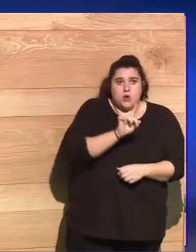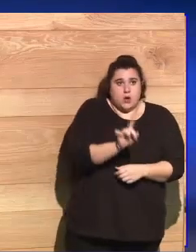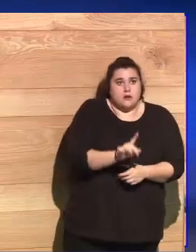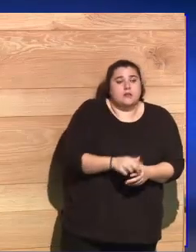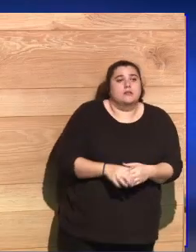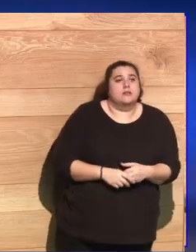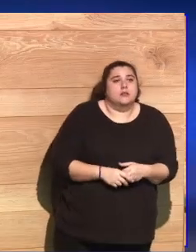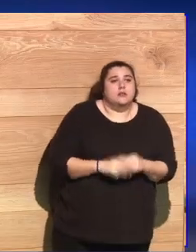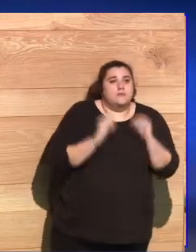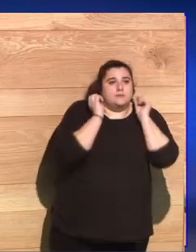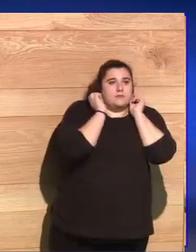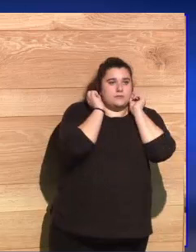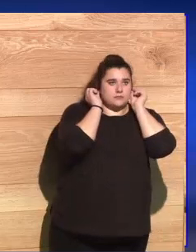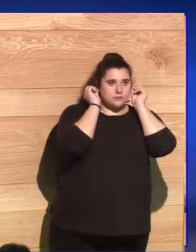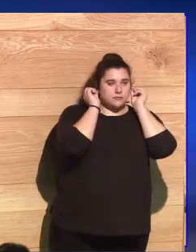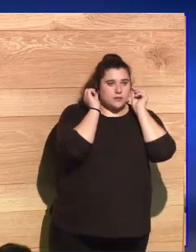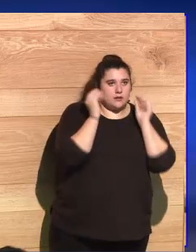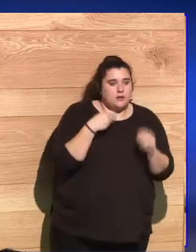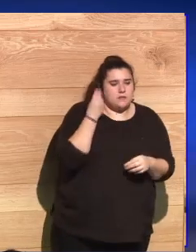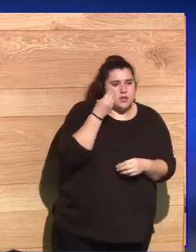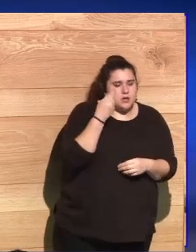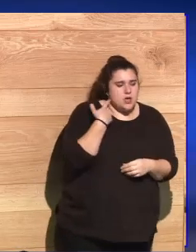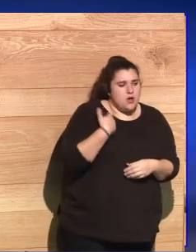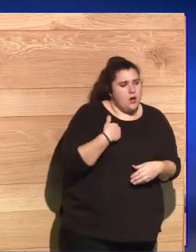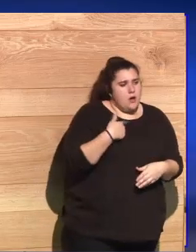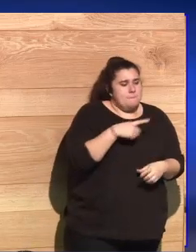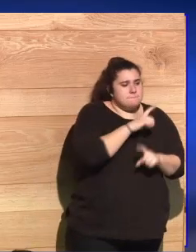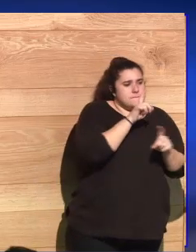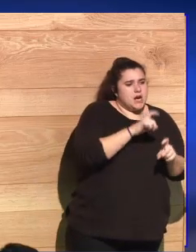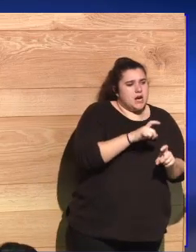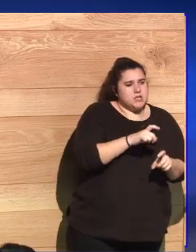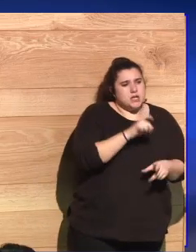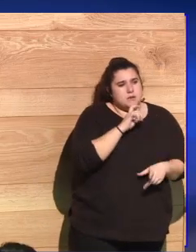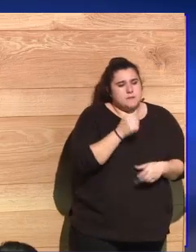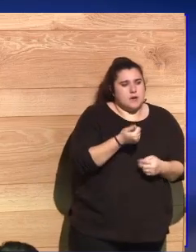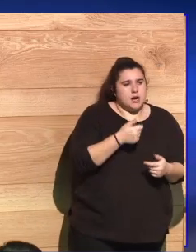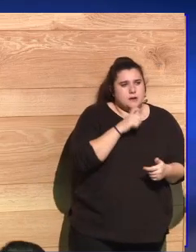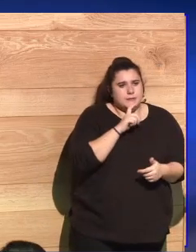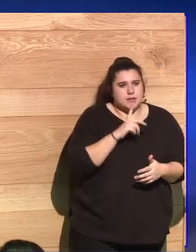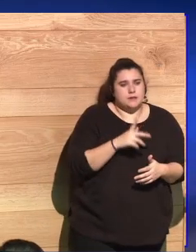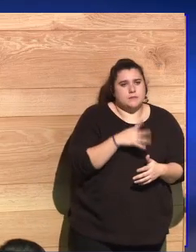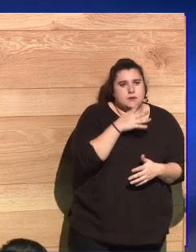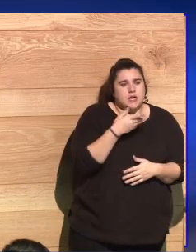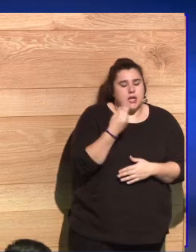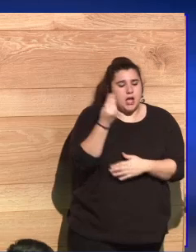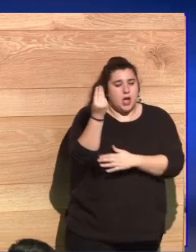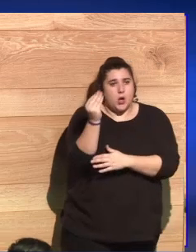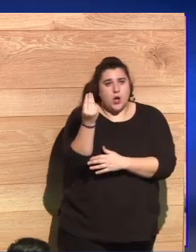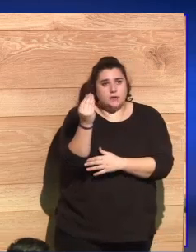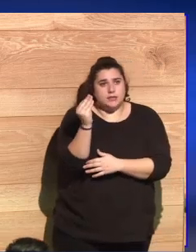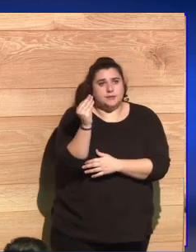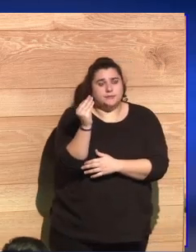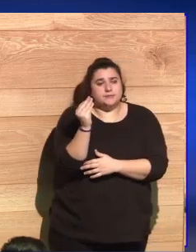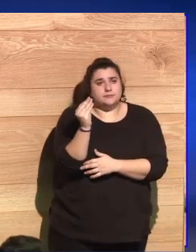I think it's a legitimate question, because it's easy to get, when you're younger and you